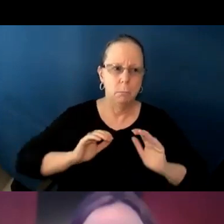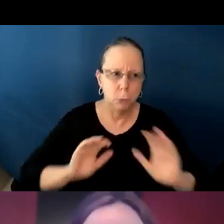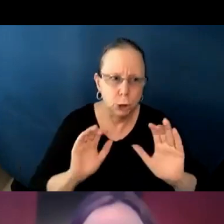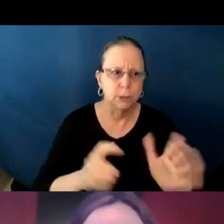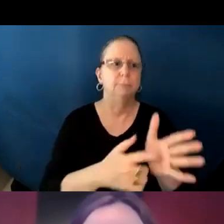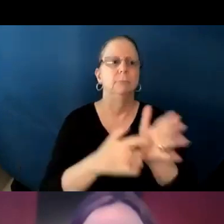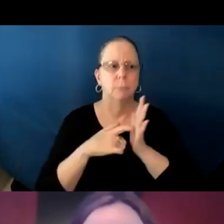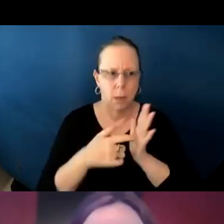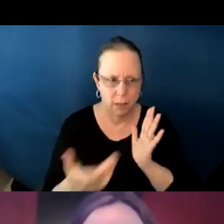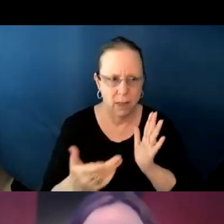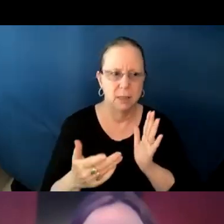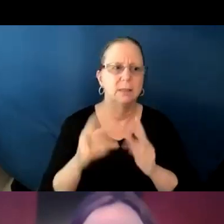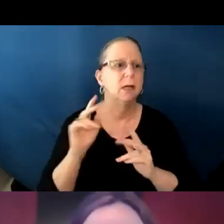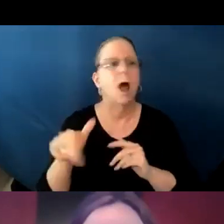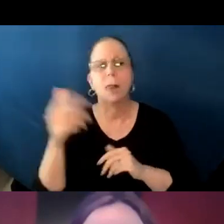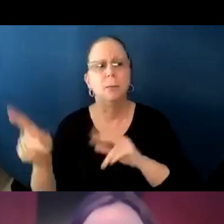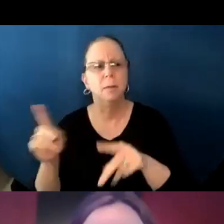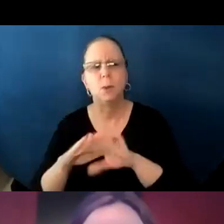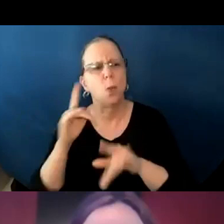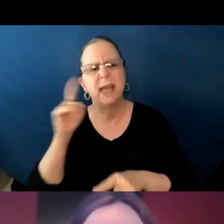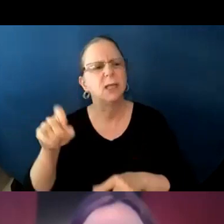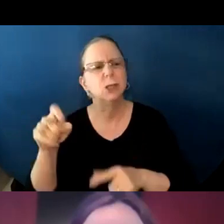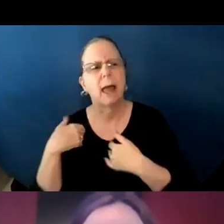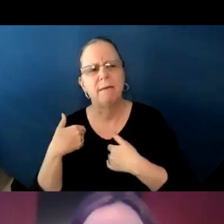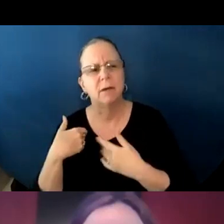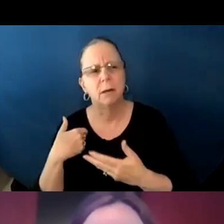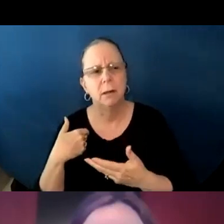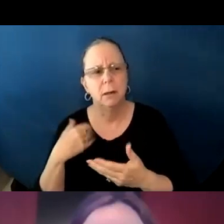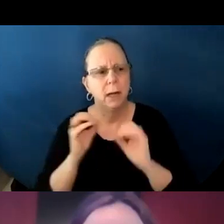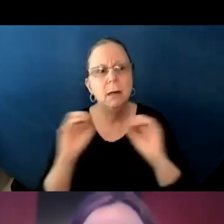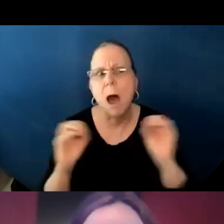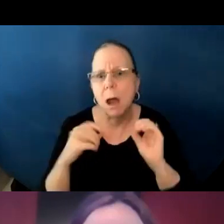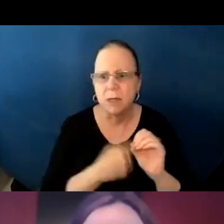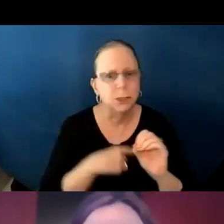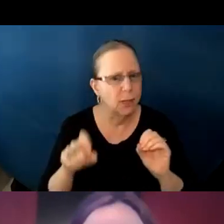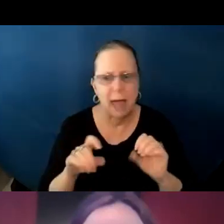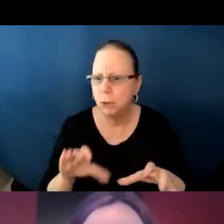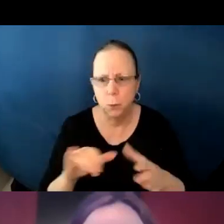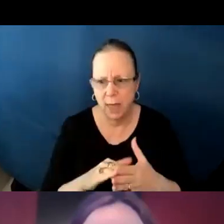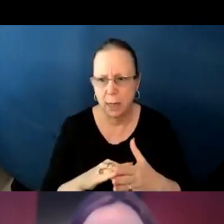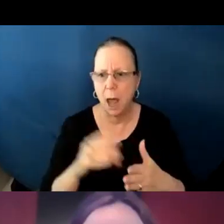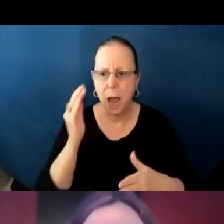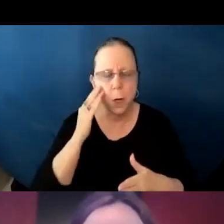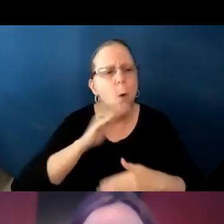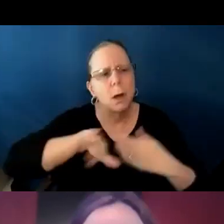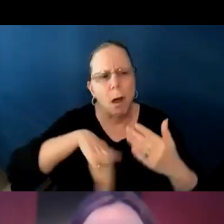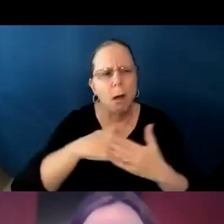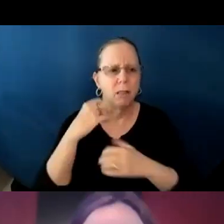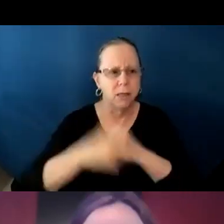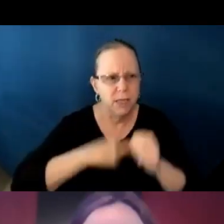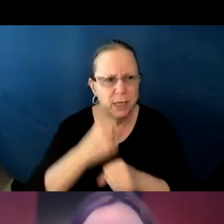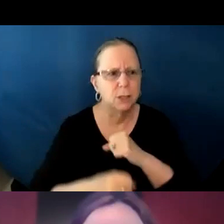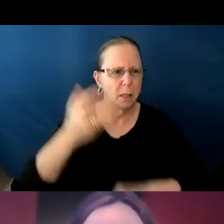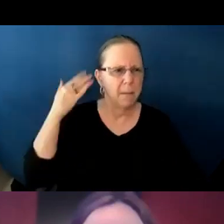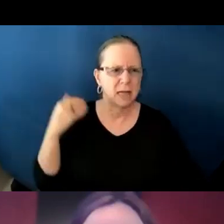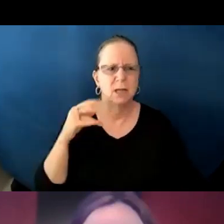people don't think I deserve. And none of us should have to do that. And so I know in all the years that have passed, Voc